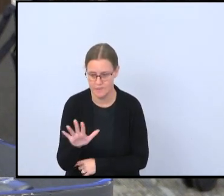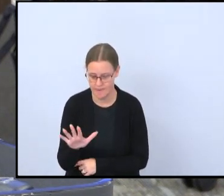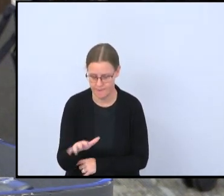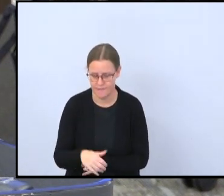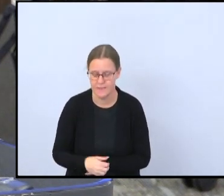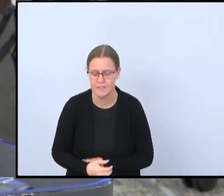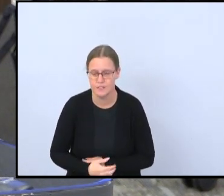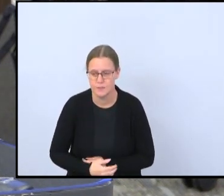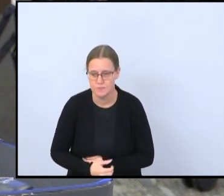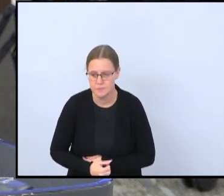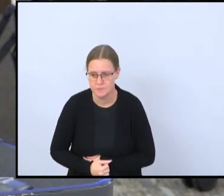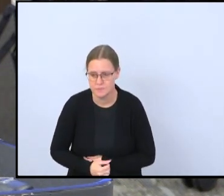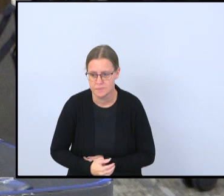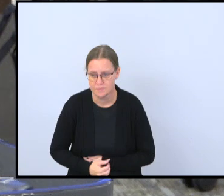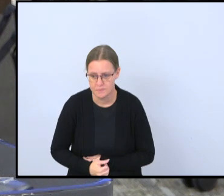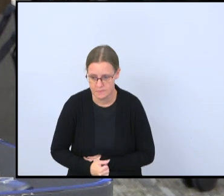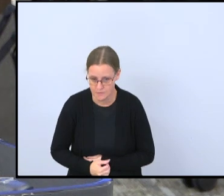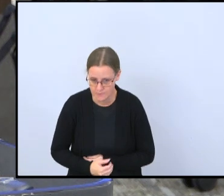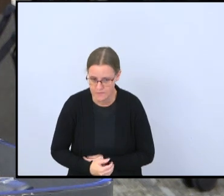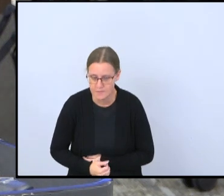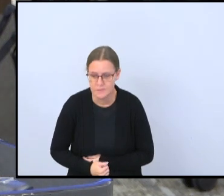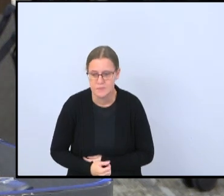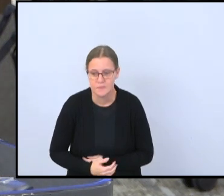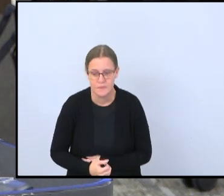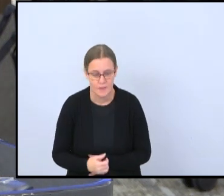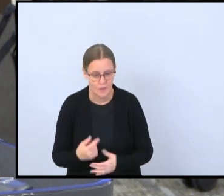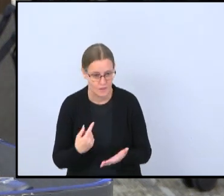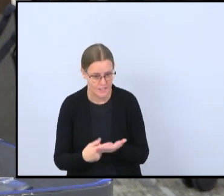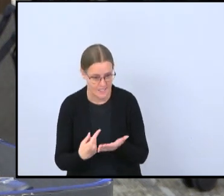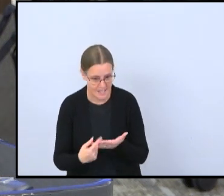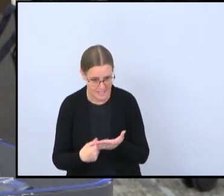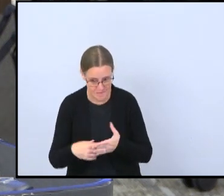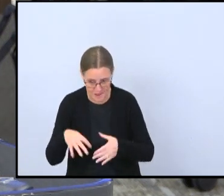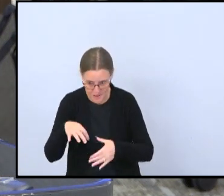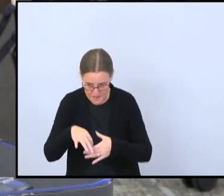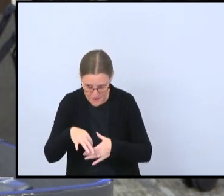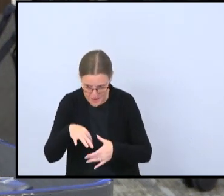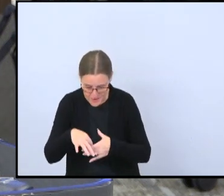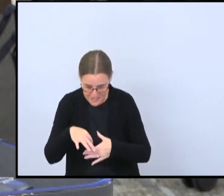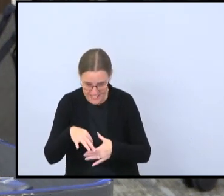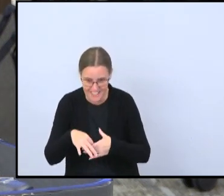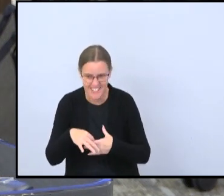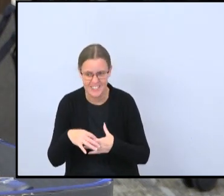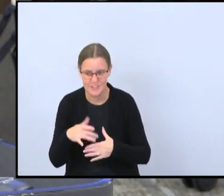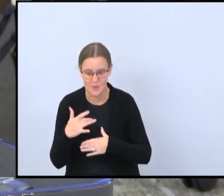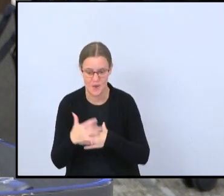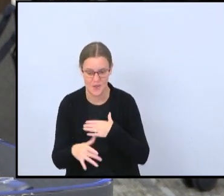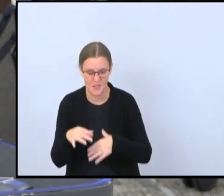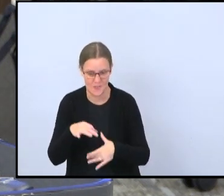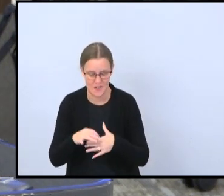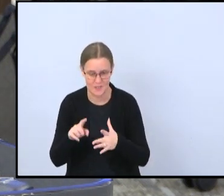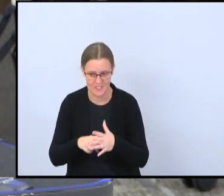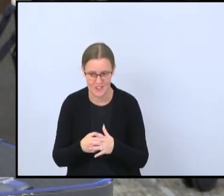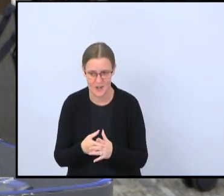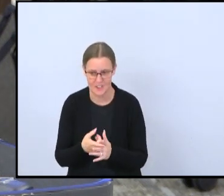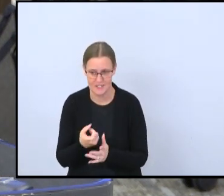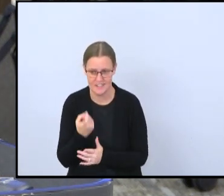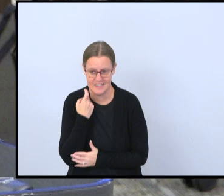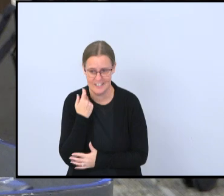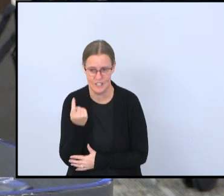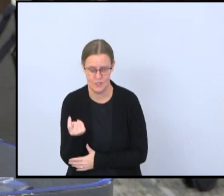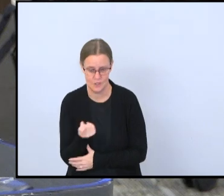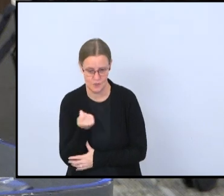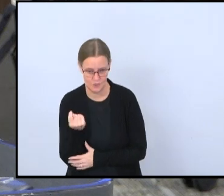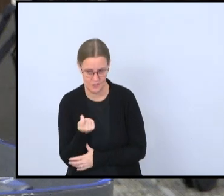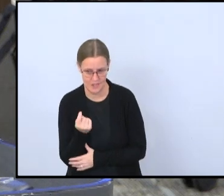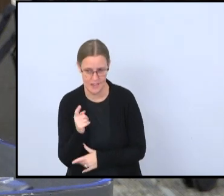254-799-0035. We talked about voting, Trustee Davis. Early voting started Tuesday and continues through April 29th